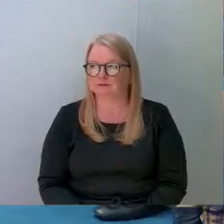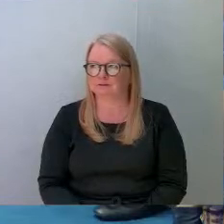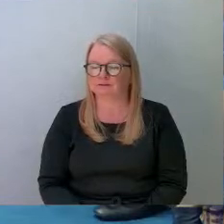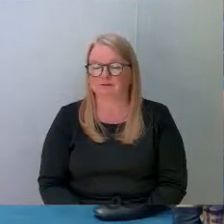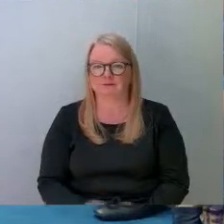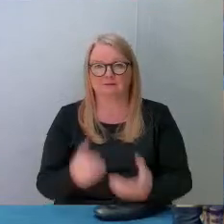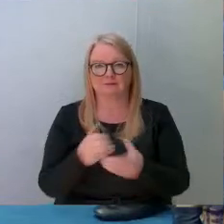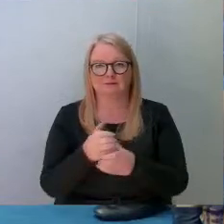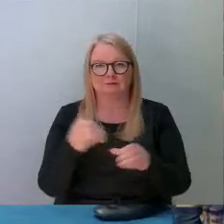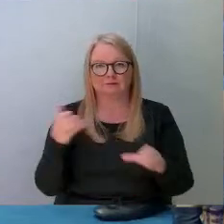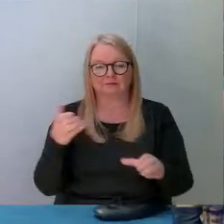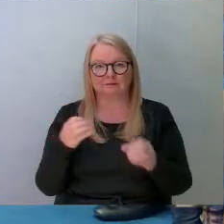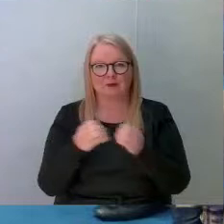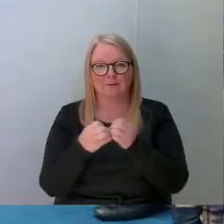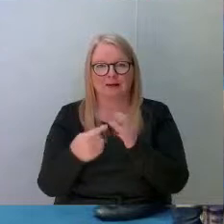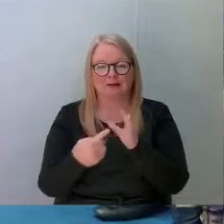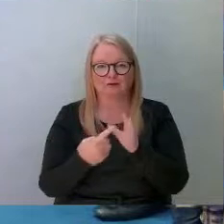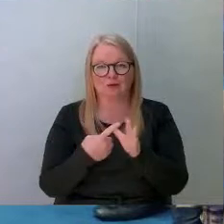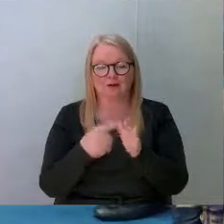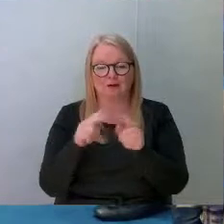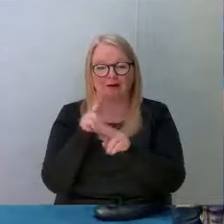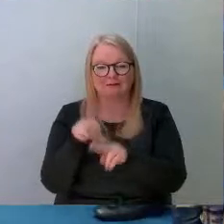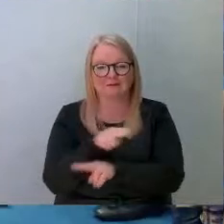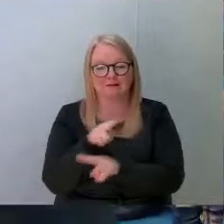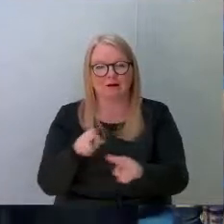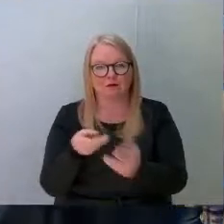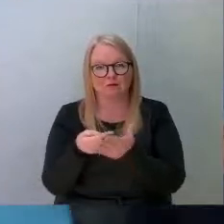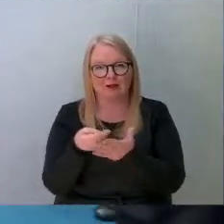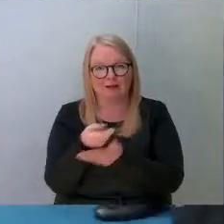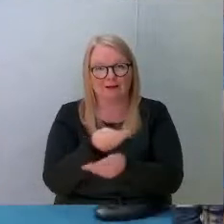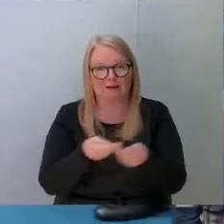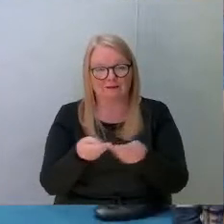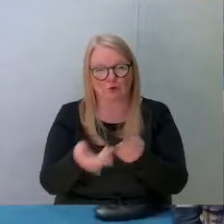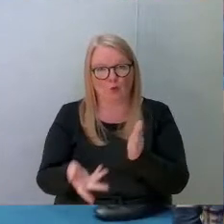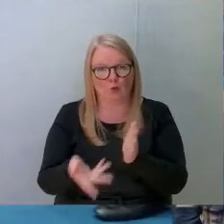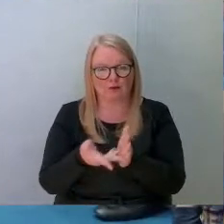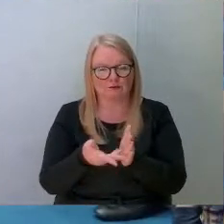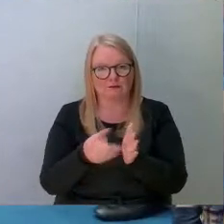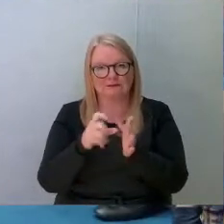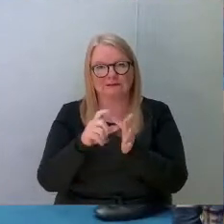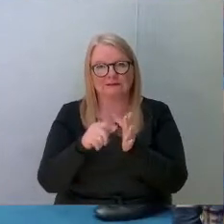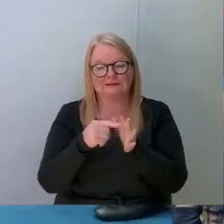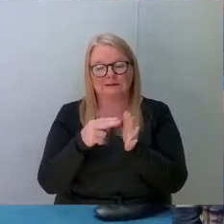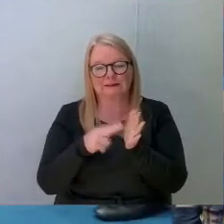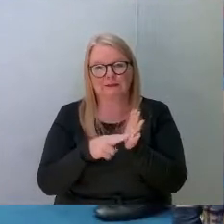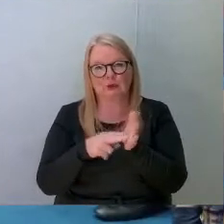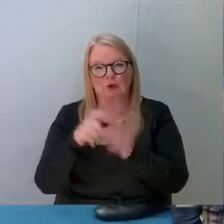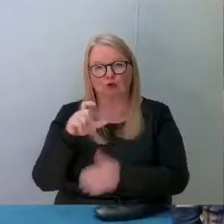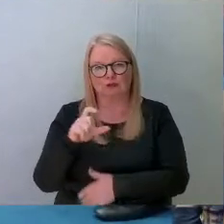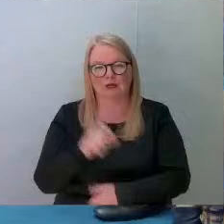For the degree of Bachelor of International Finance with Honours, Dean Cruikshank.